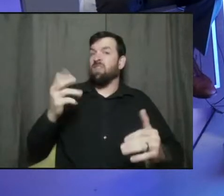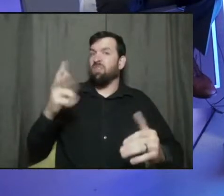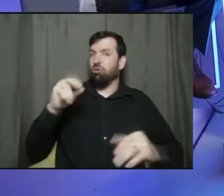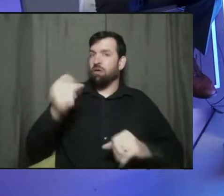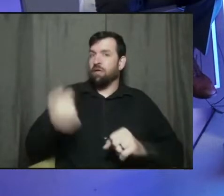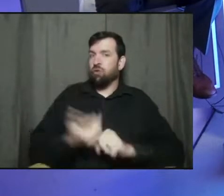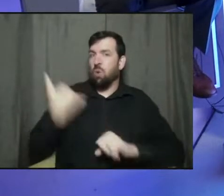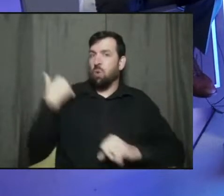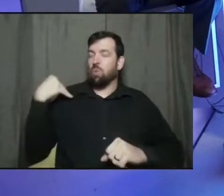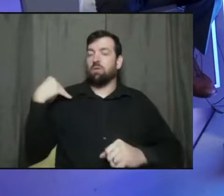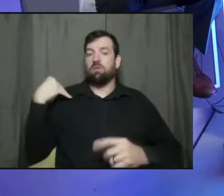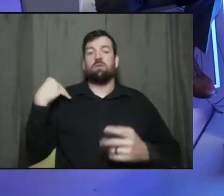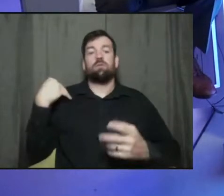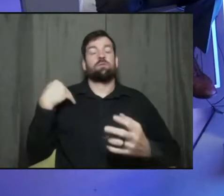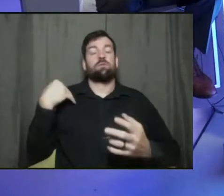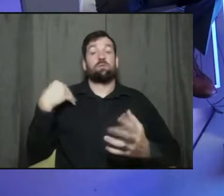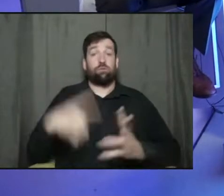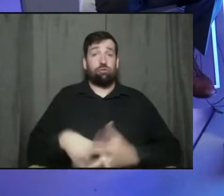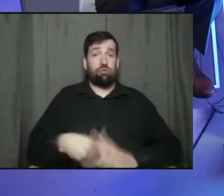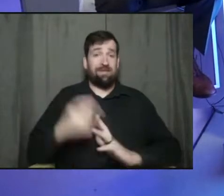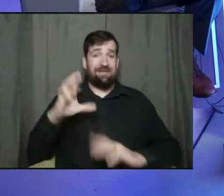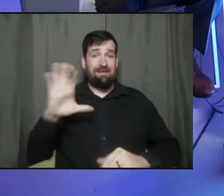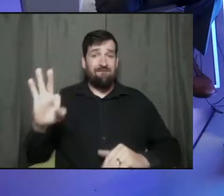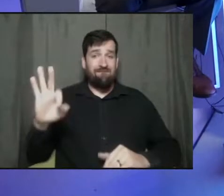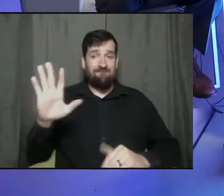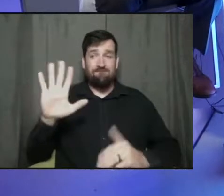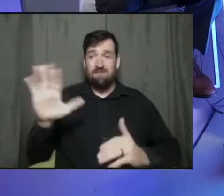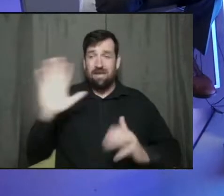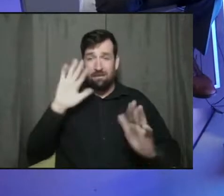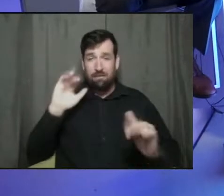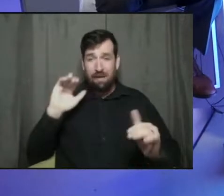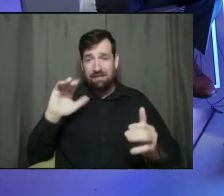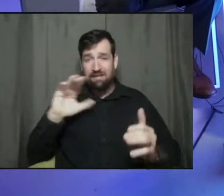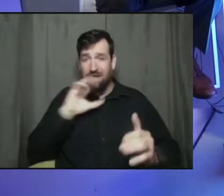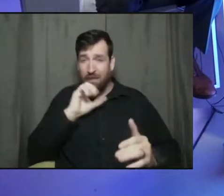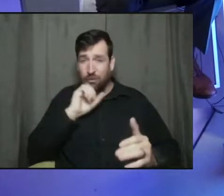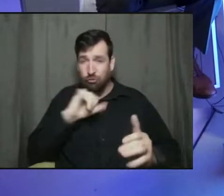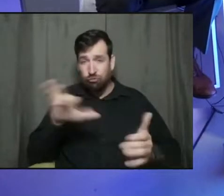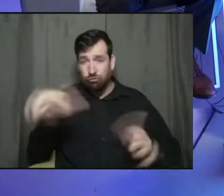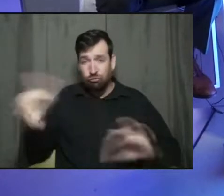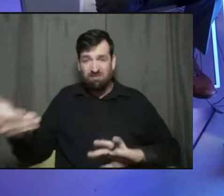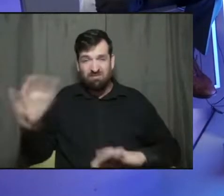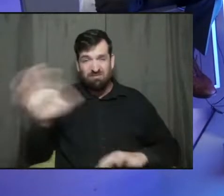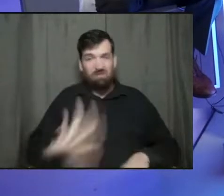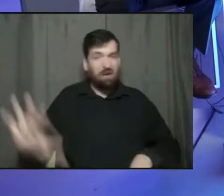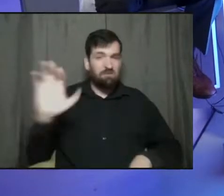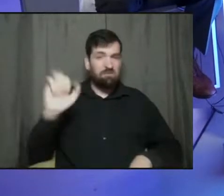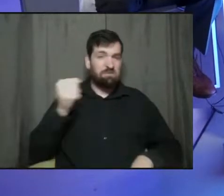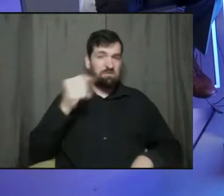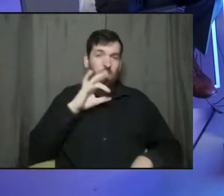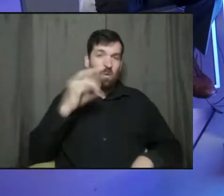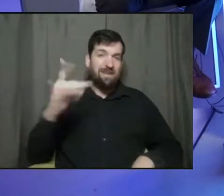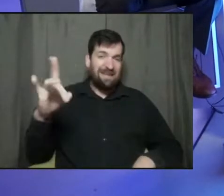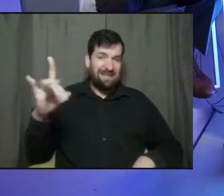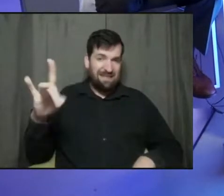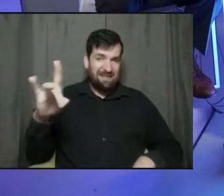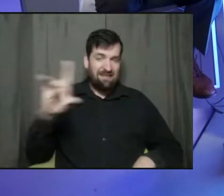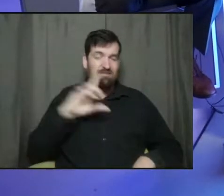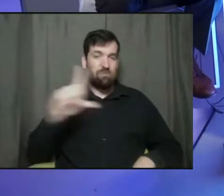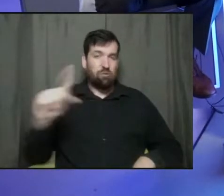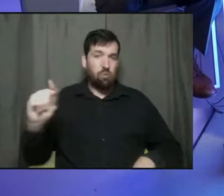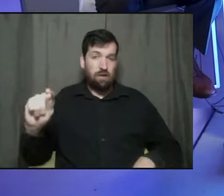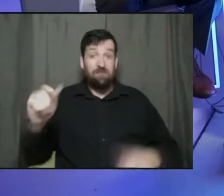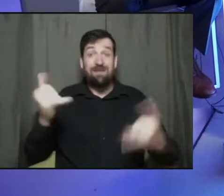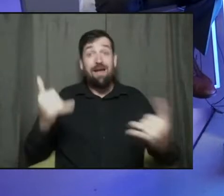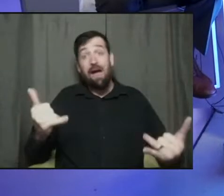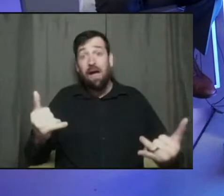started CF back then, it was around 18 or 20. So, right. I mean, to think today, yeah. You know, it's 42 or 40,